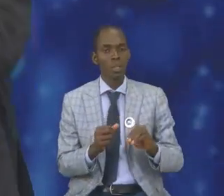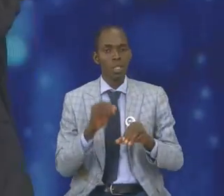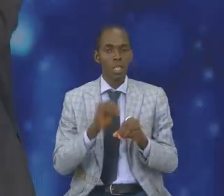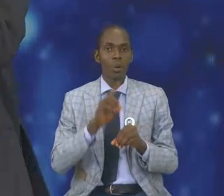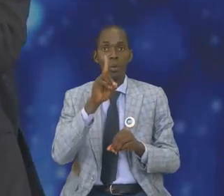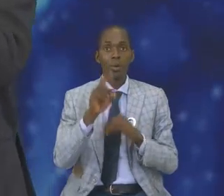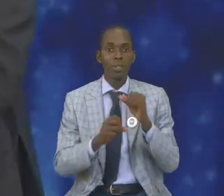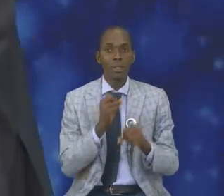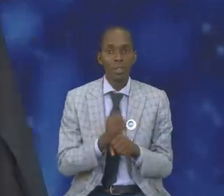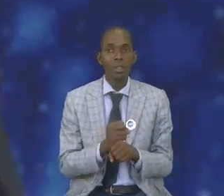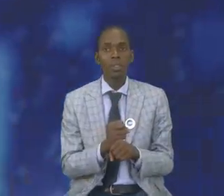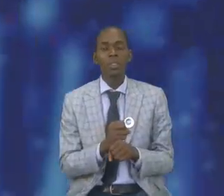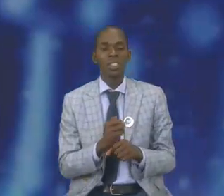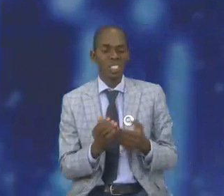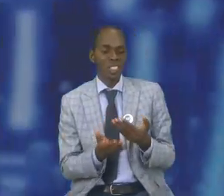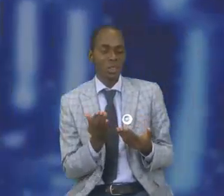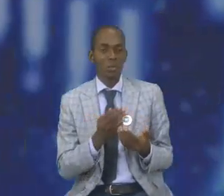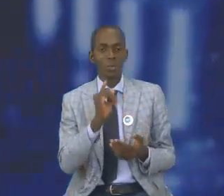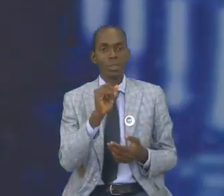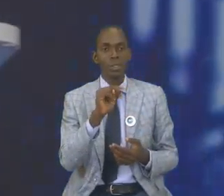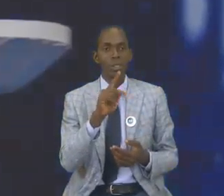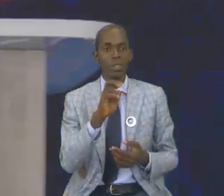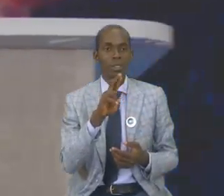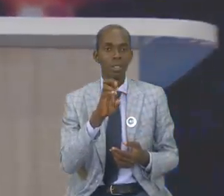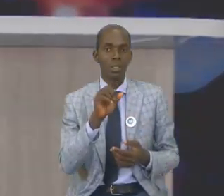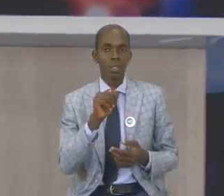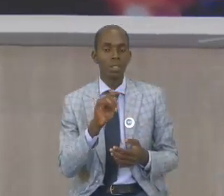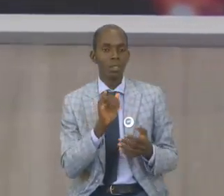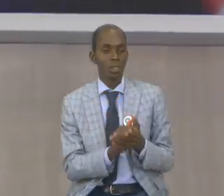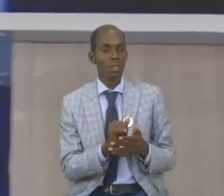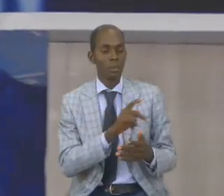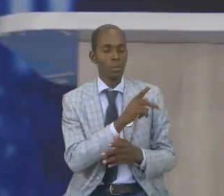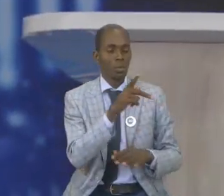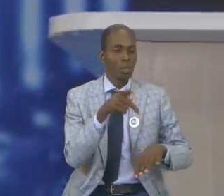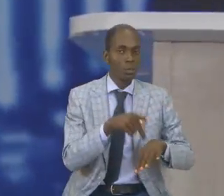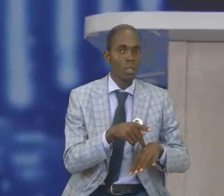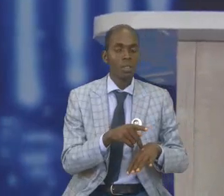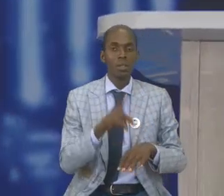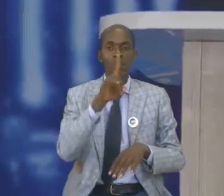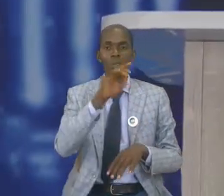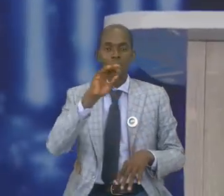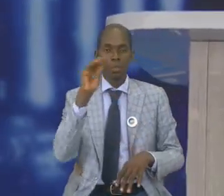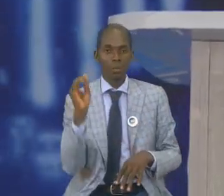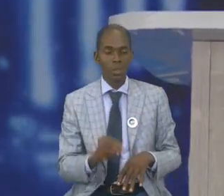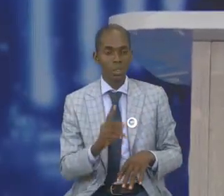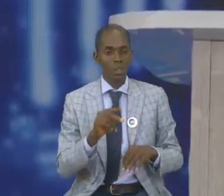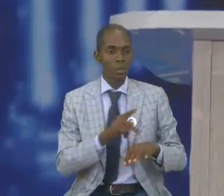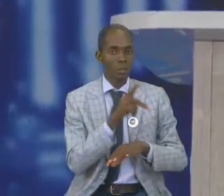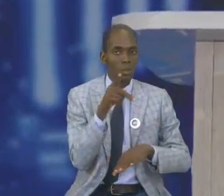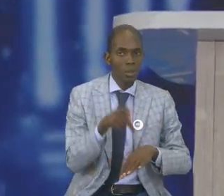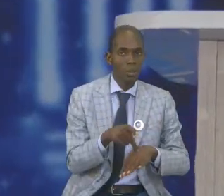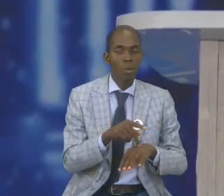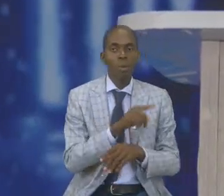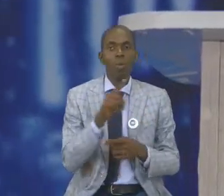1 year, simple interest, that principal, that 100%, the principal, when